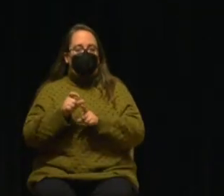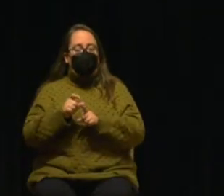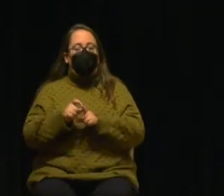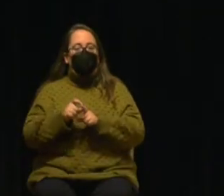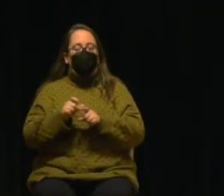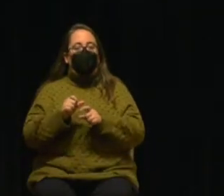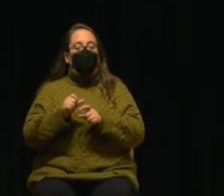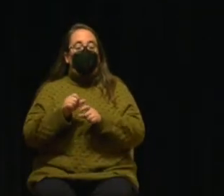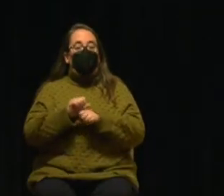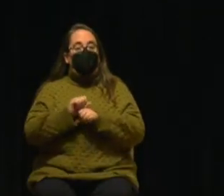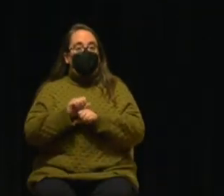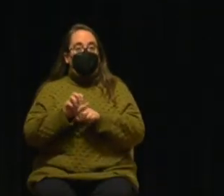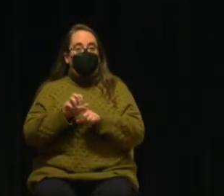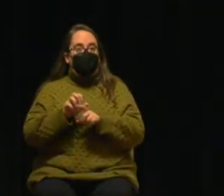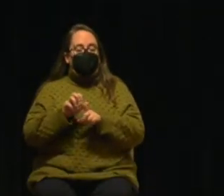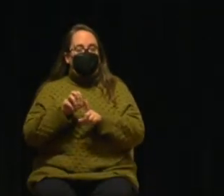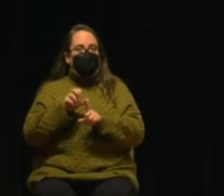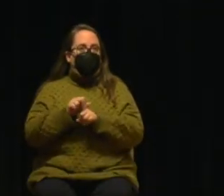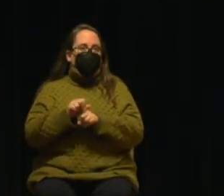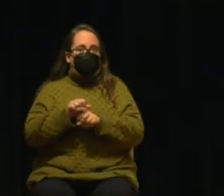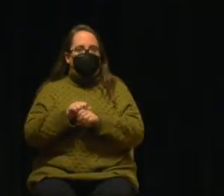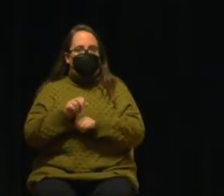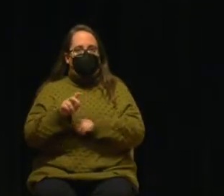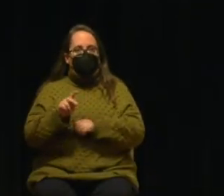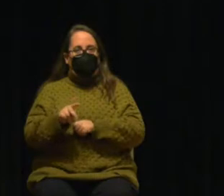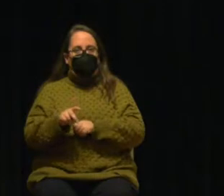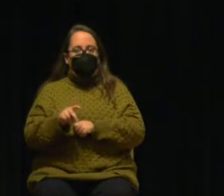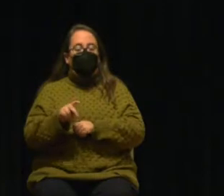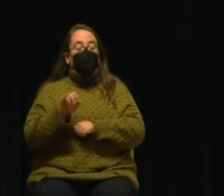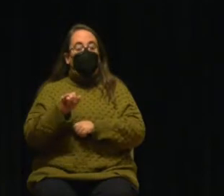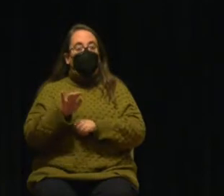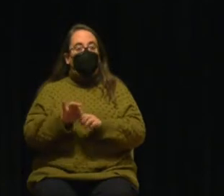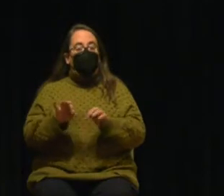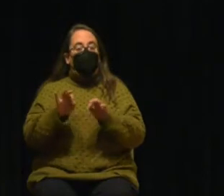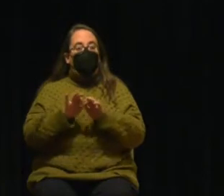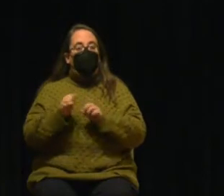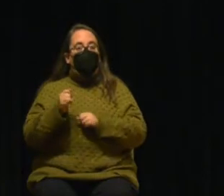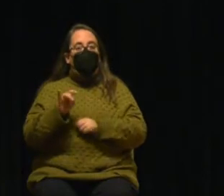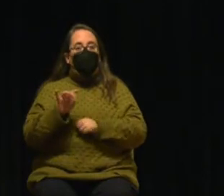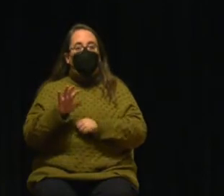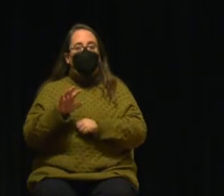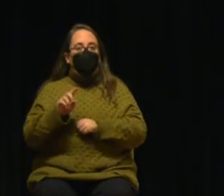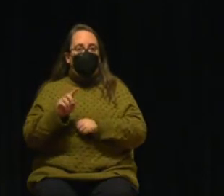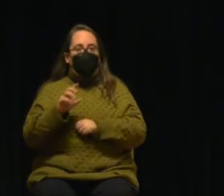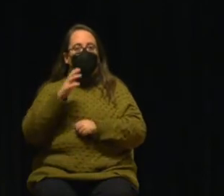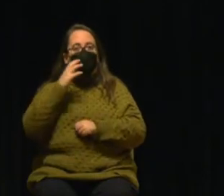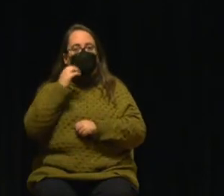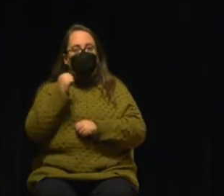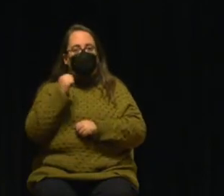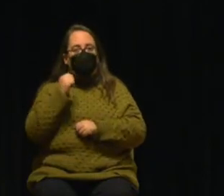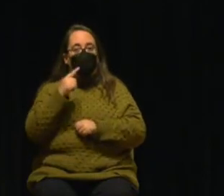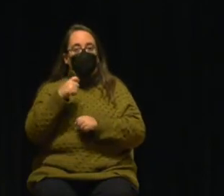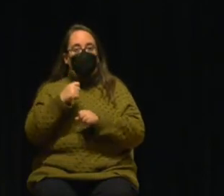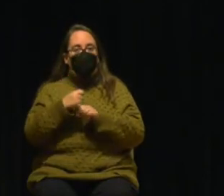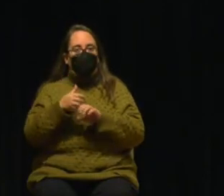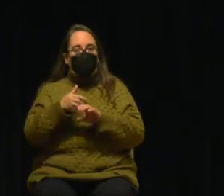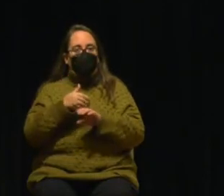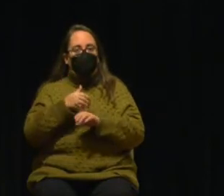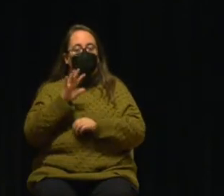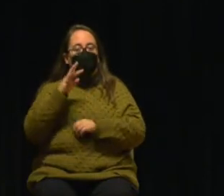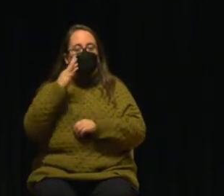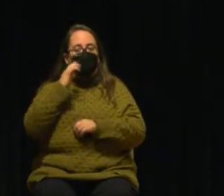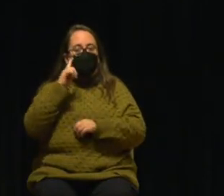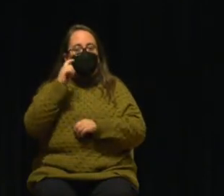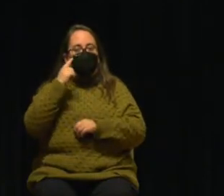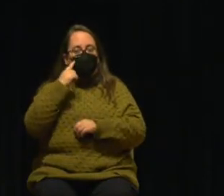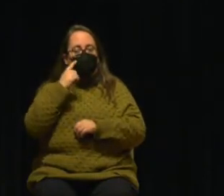slave catchers in Philadelphia. Now, this was particularly important in 1851 because the year before, the federal government,